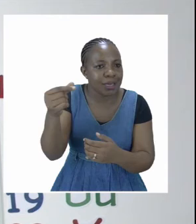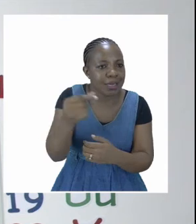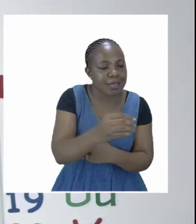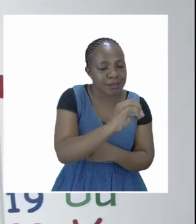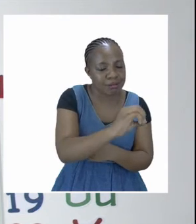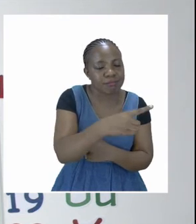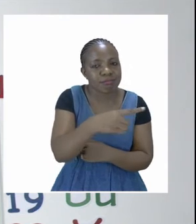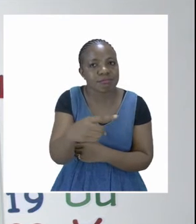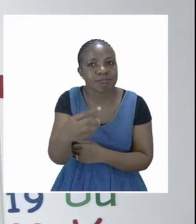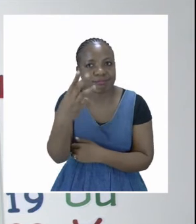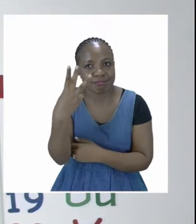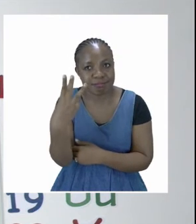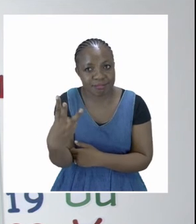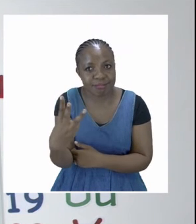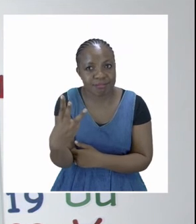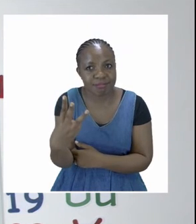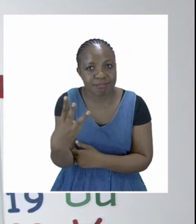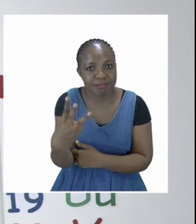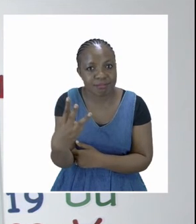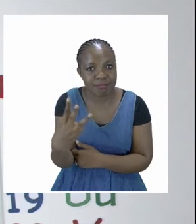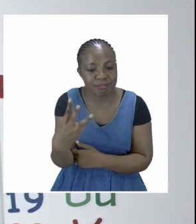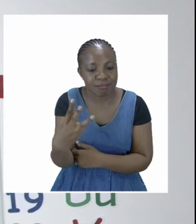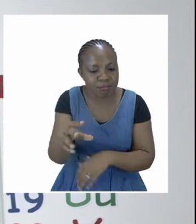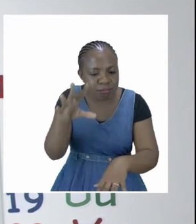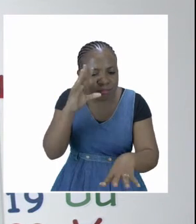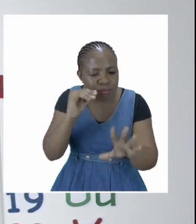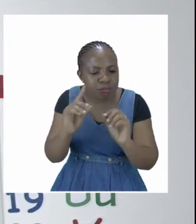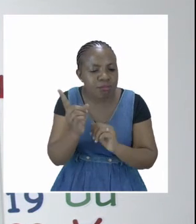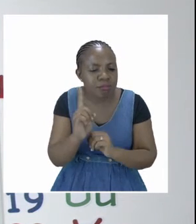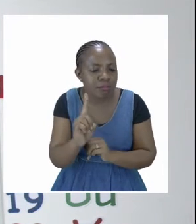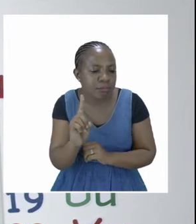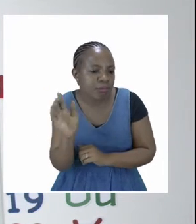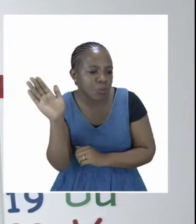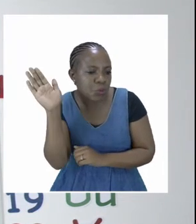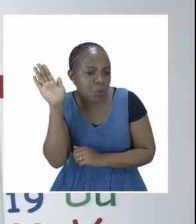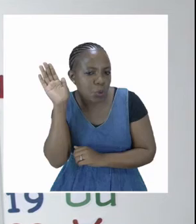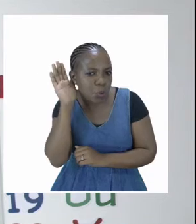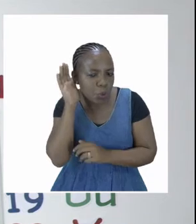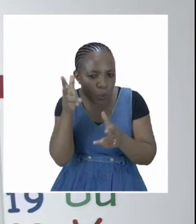Oh no. Oh no. Oh no, no, no, no, no.